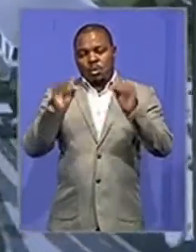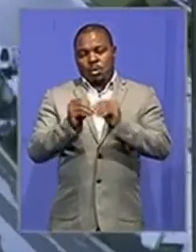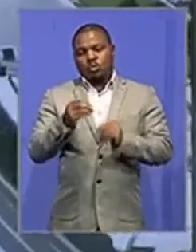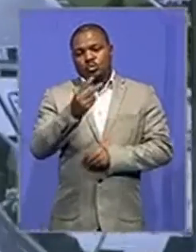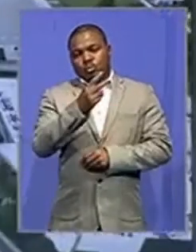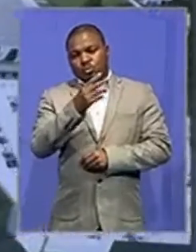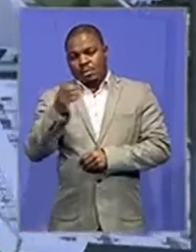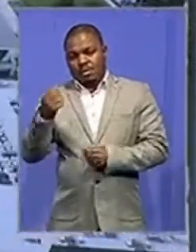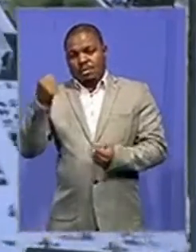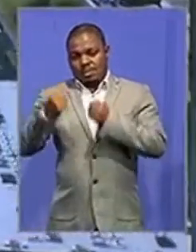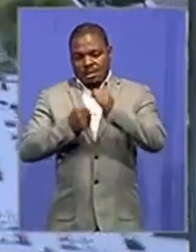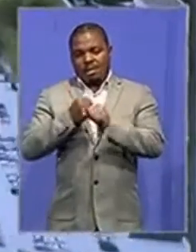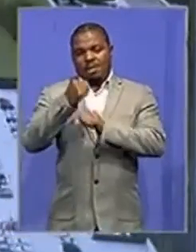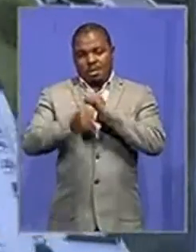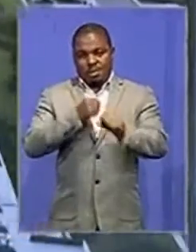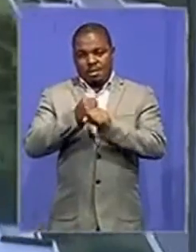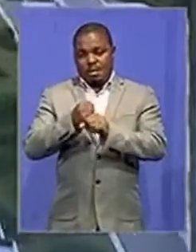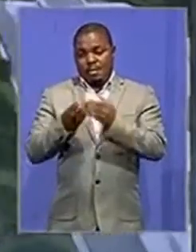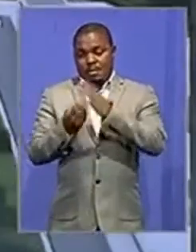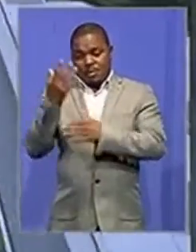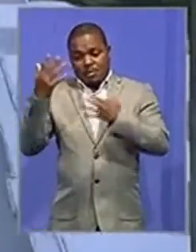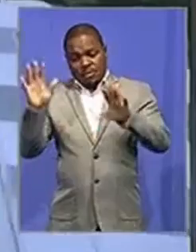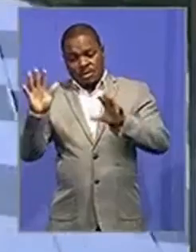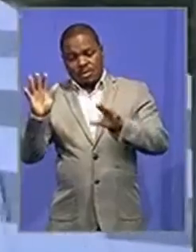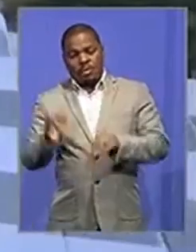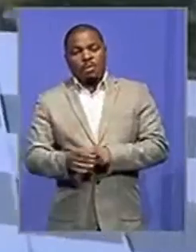selemo. Mme a tla romelwa dinaheng tse fetang